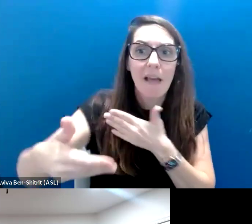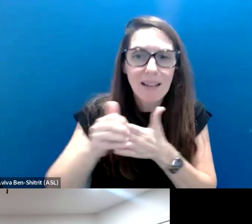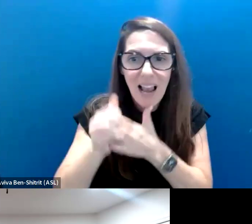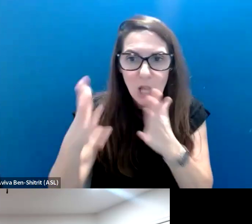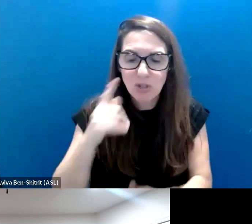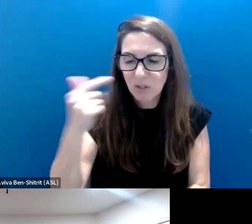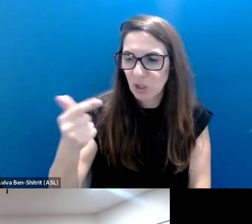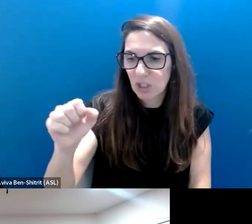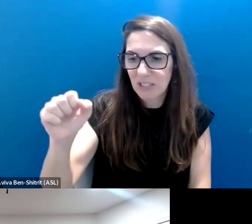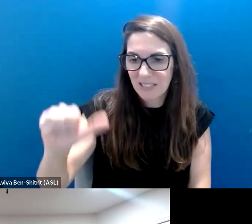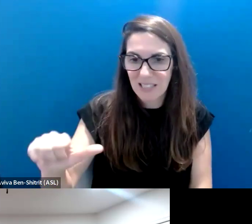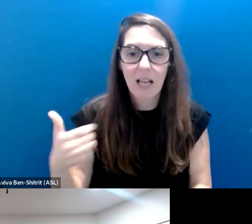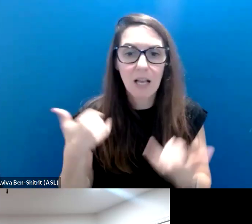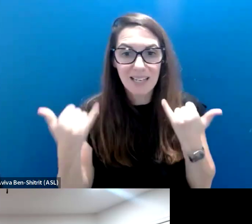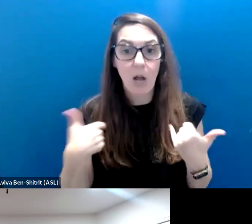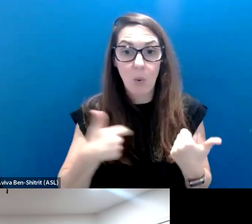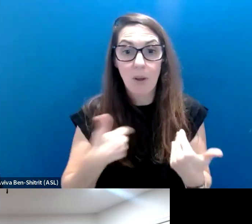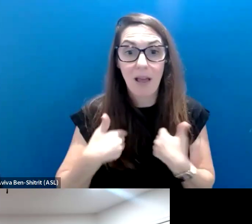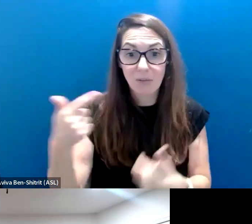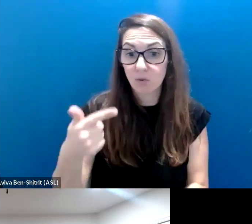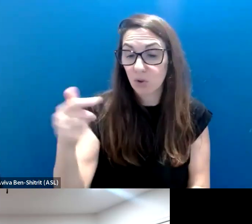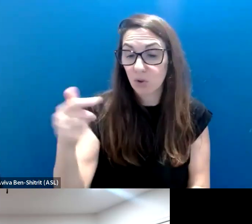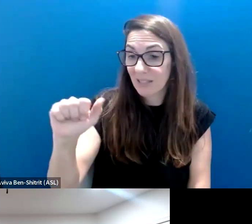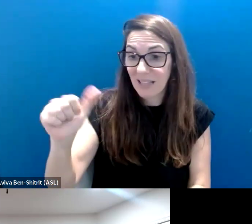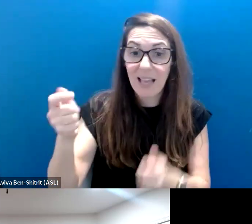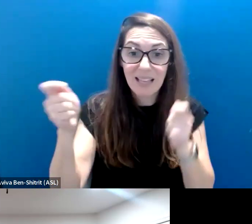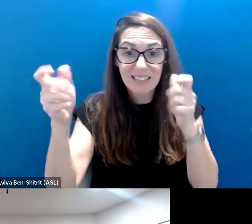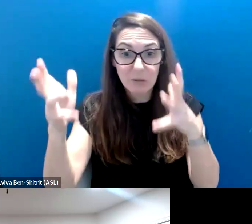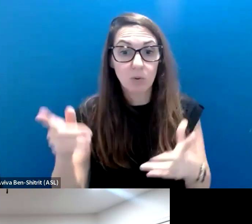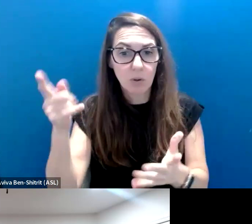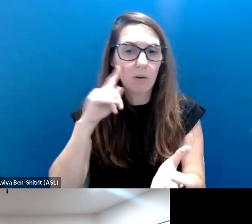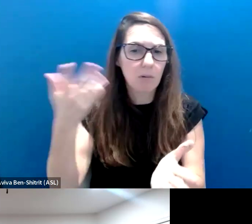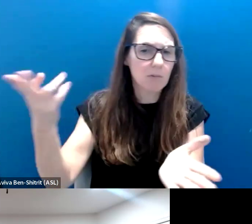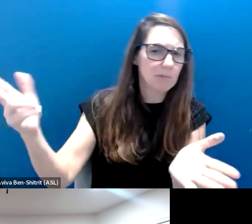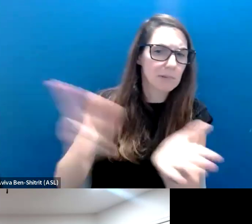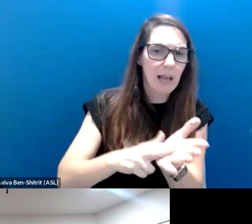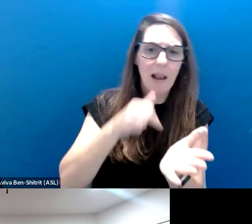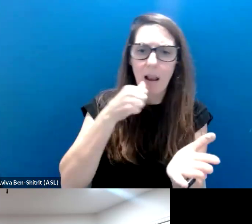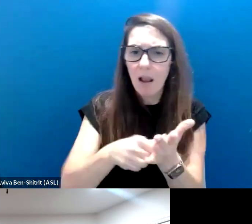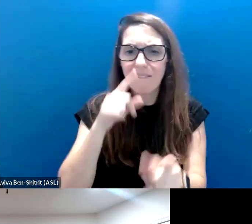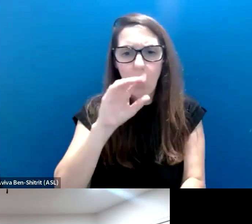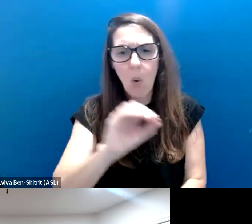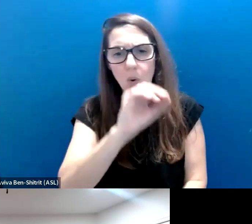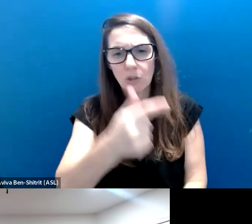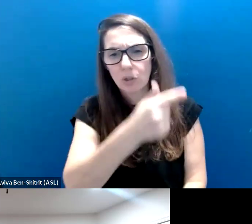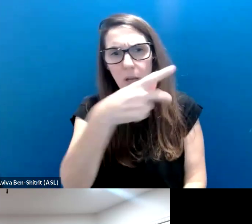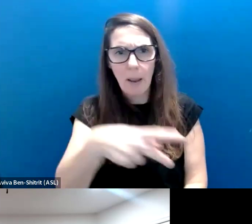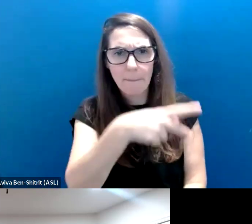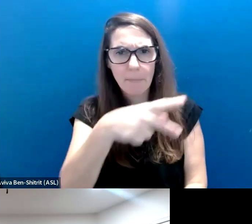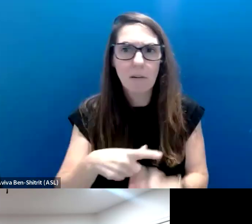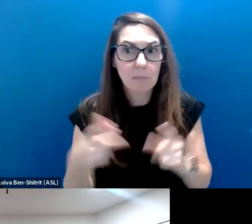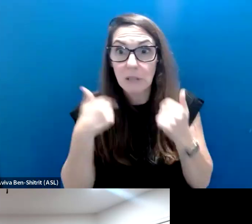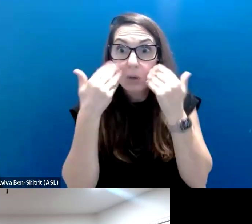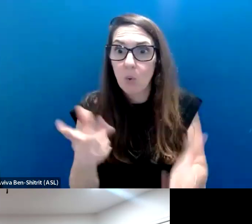currently have a GSA administrator who would likely sign a letter to OGP. But I don't